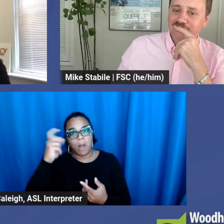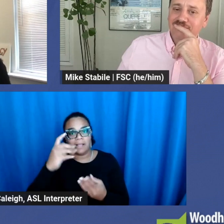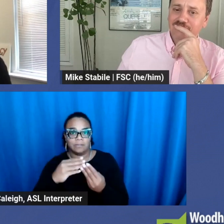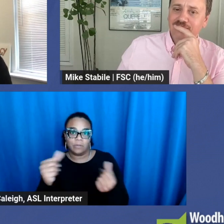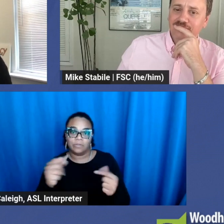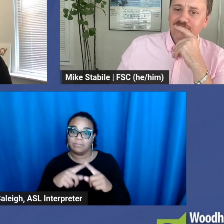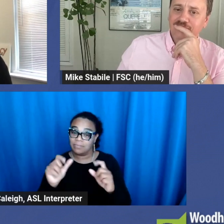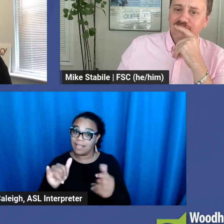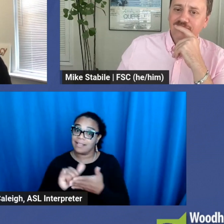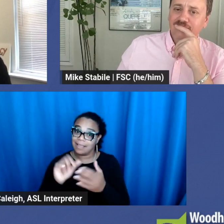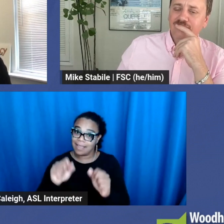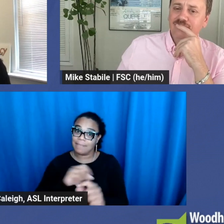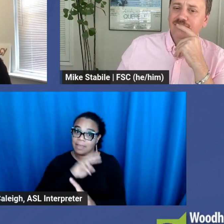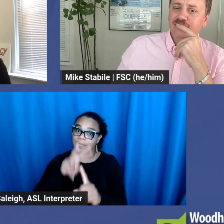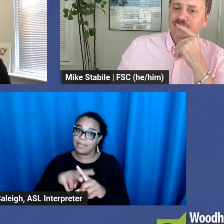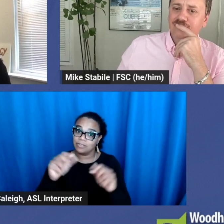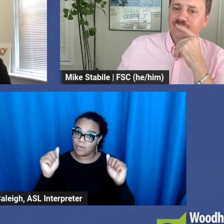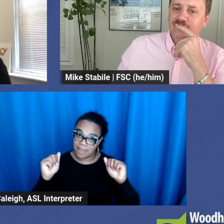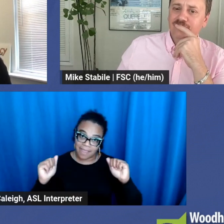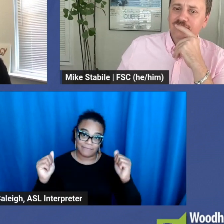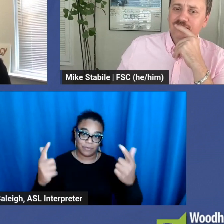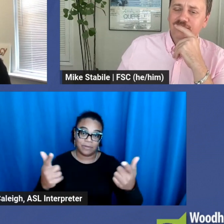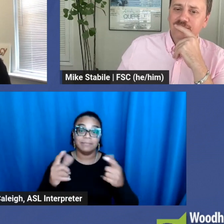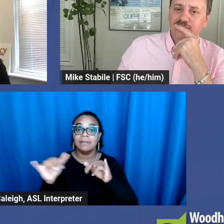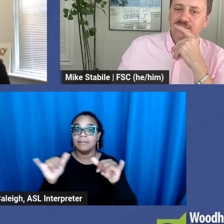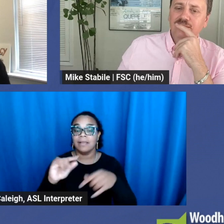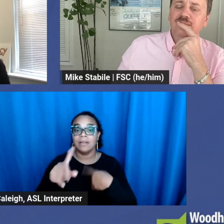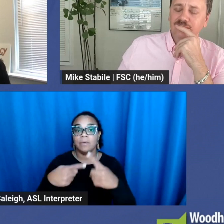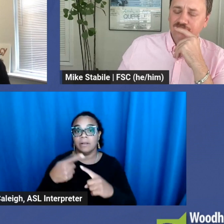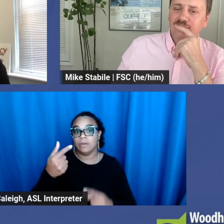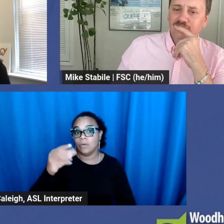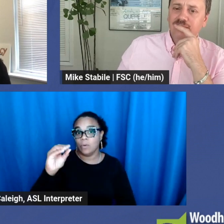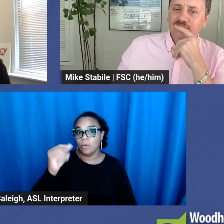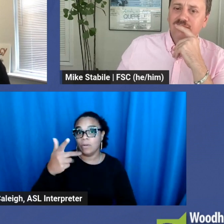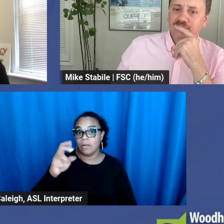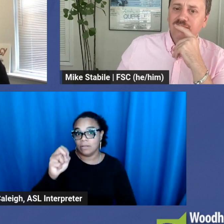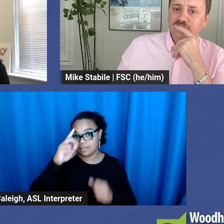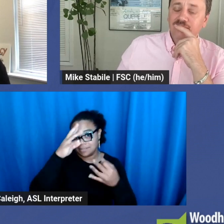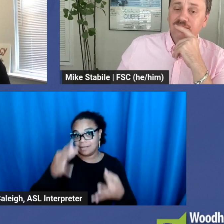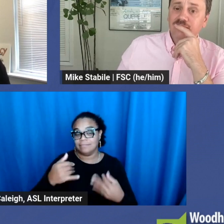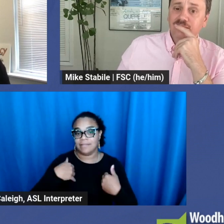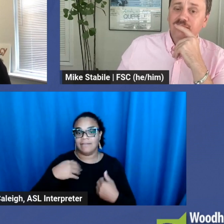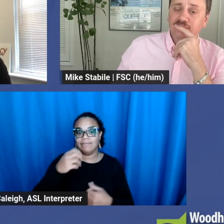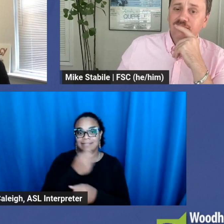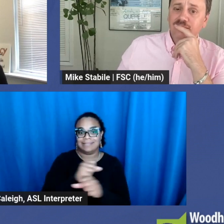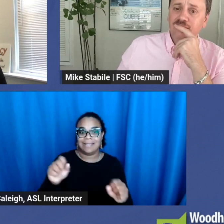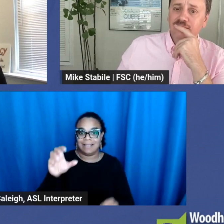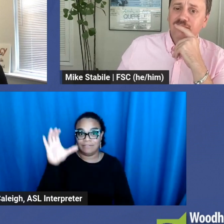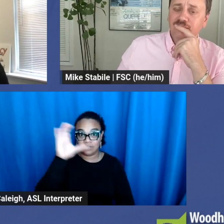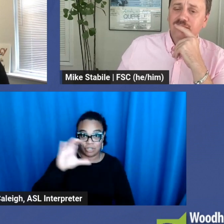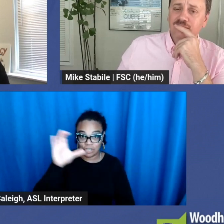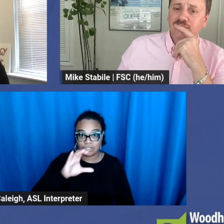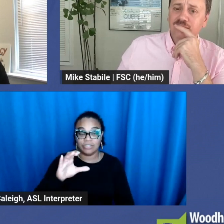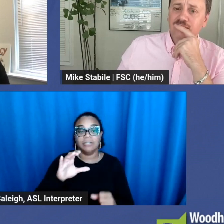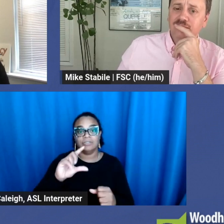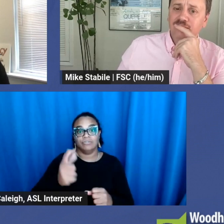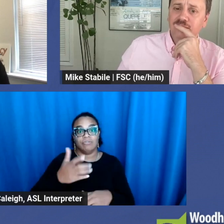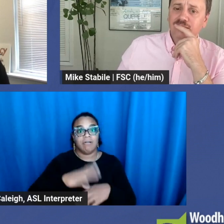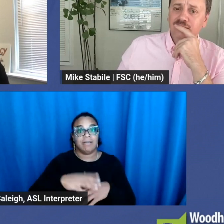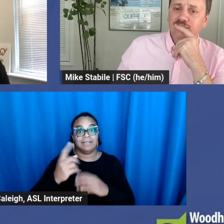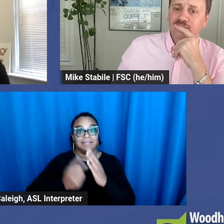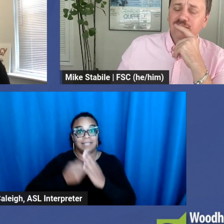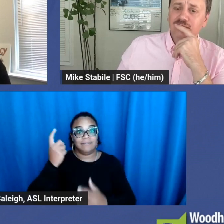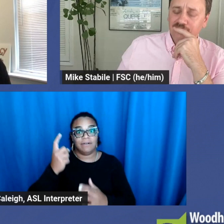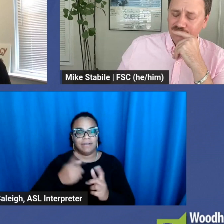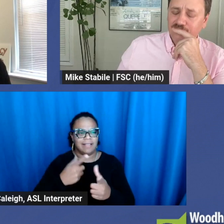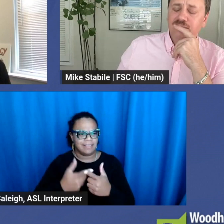applied to everyone, much like when Google rolled out their safe search and they decided to turn it on as default for folks. And then people who are looking for adult